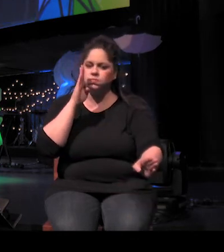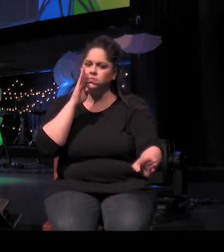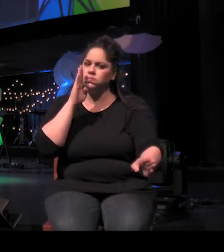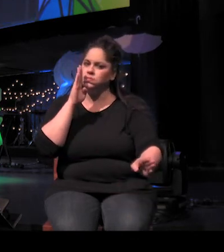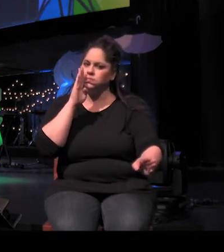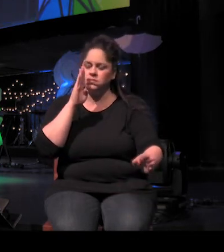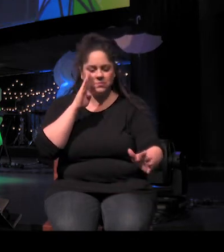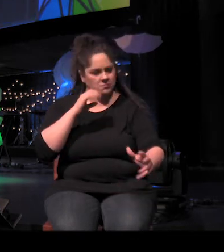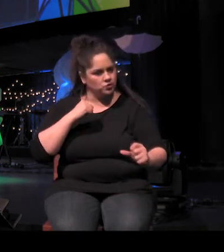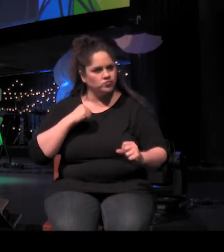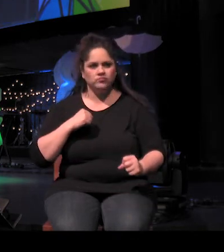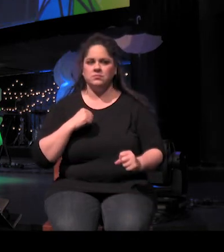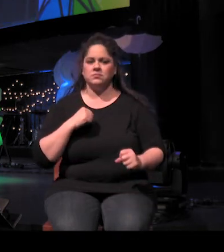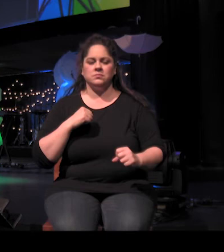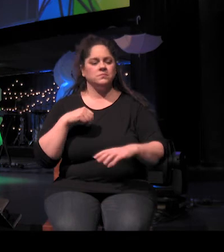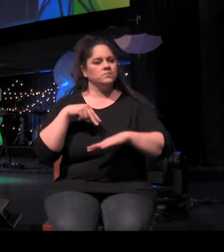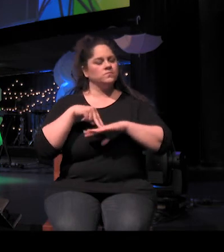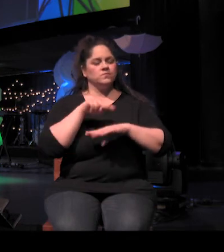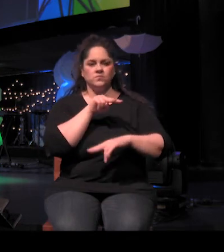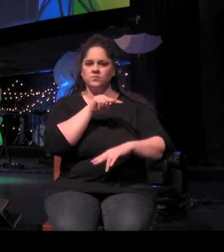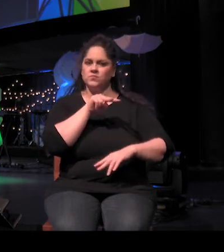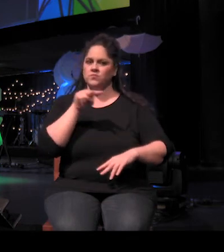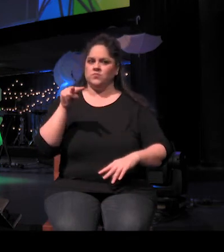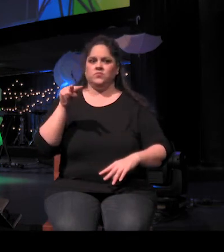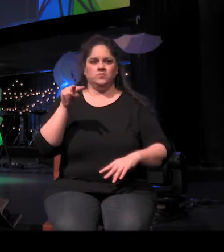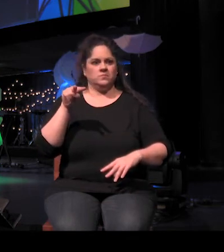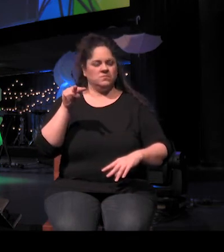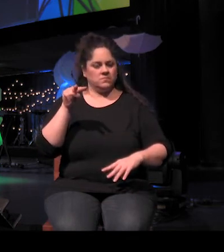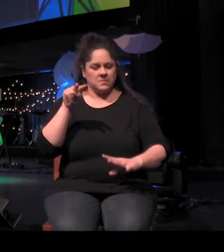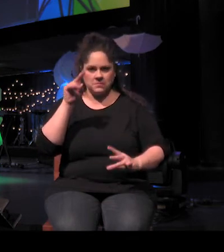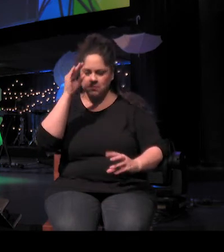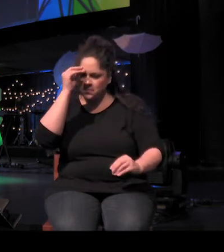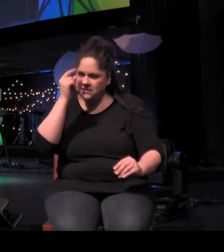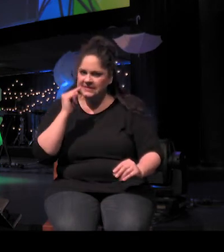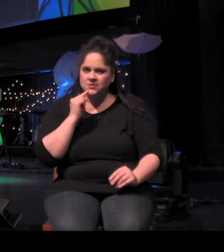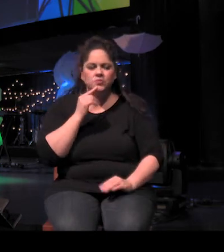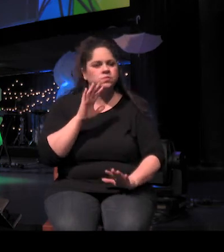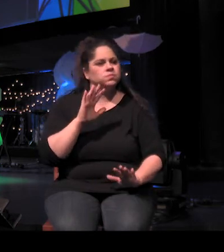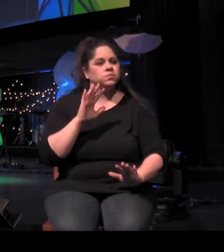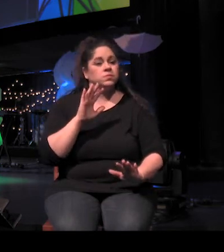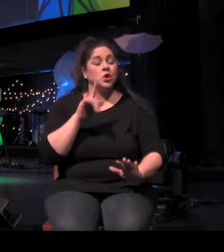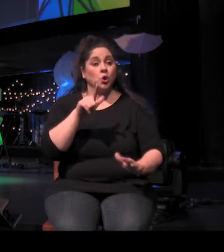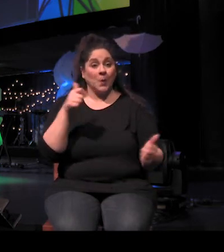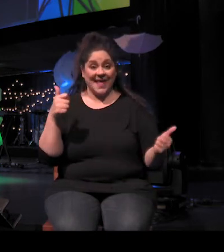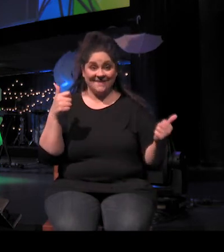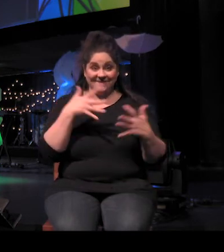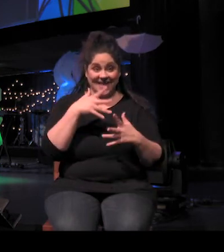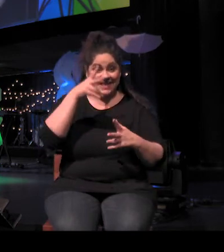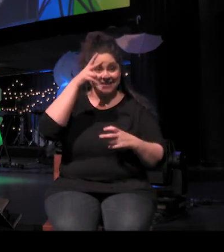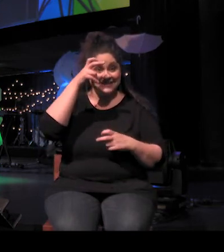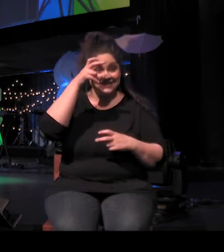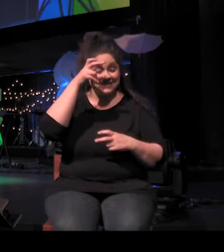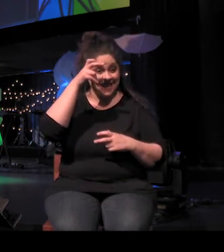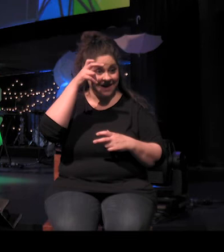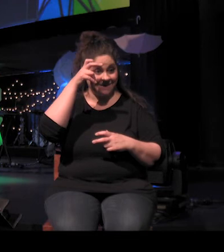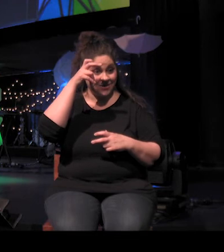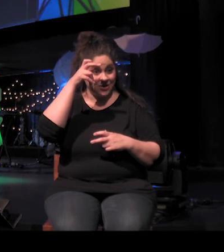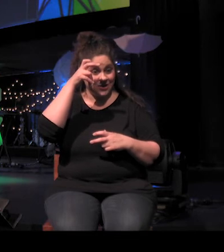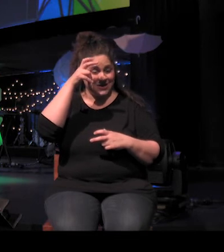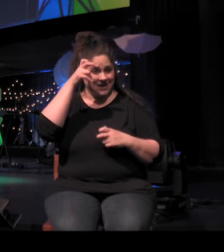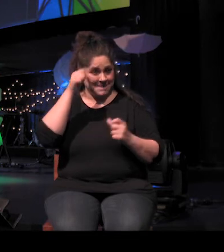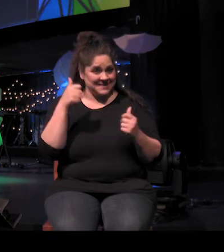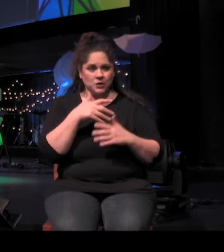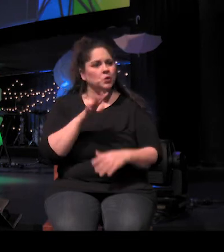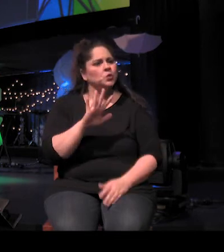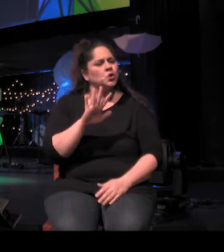stand firm, be sober. You don't have to fear the enemy, but you need to be aware. Well, who's the enemy? Who's the devil? The